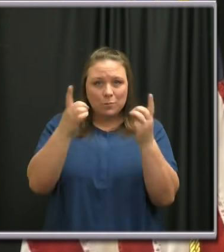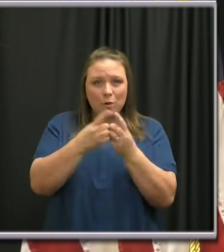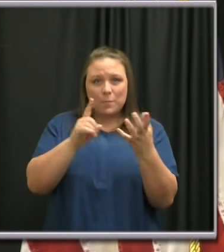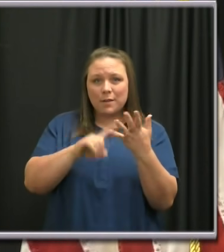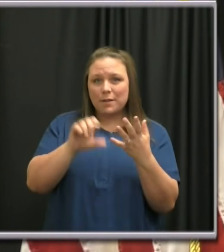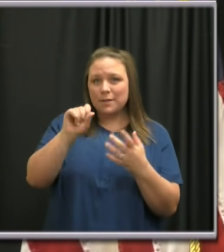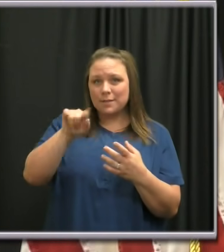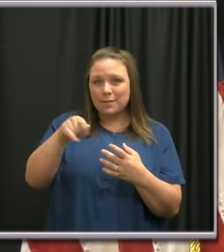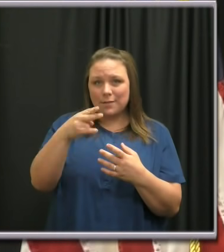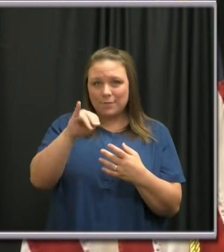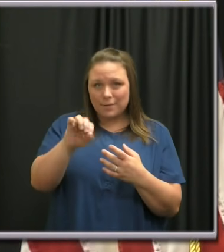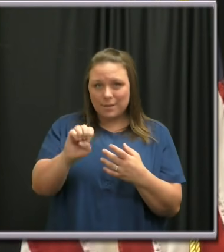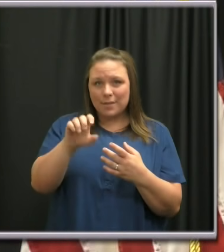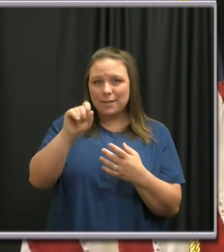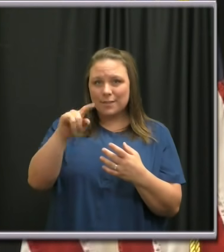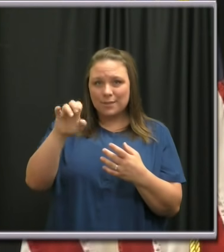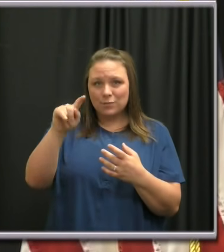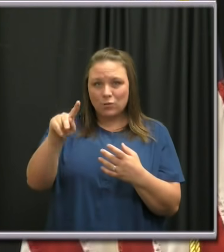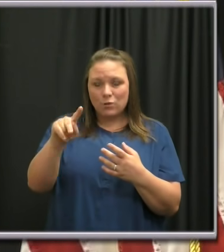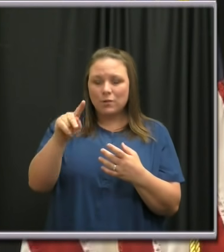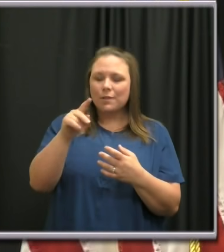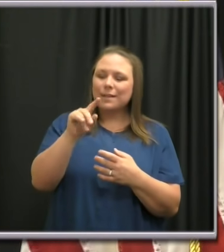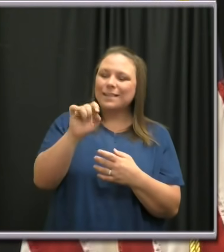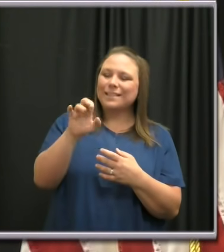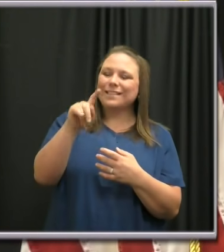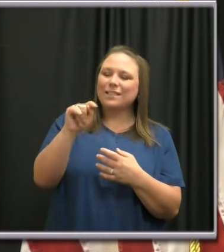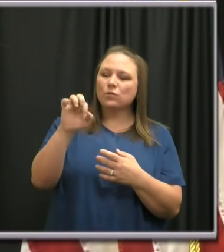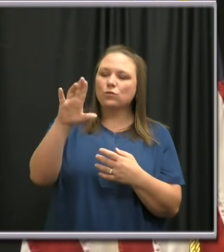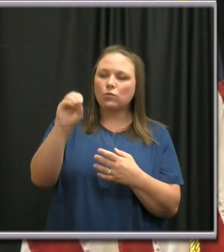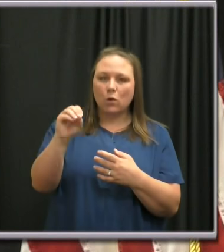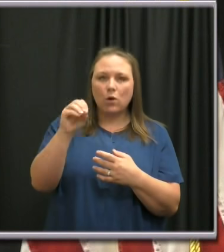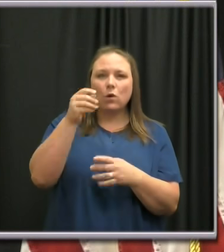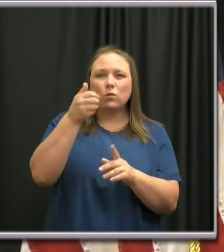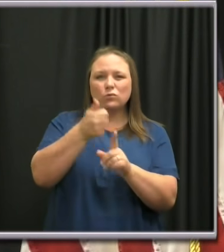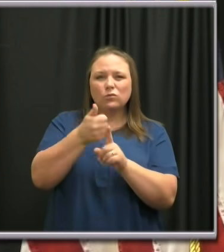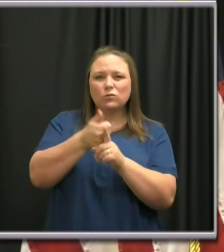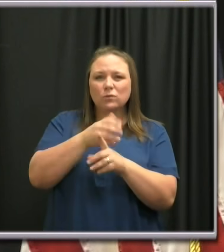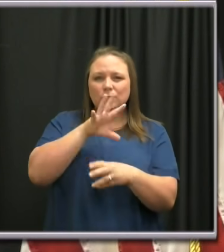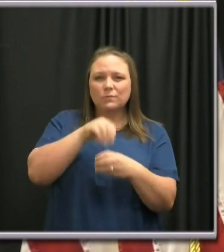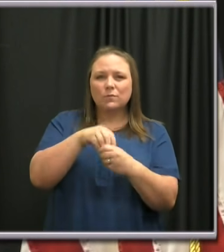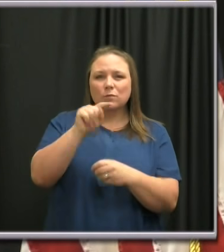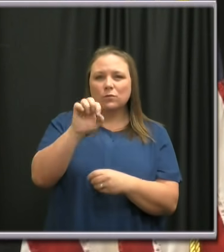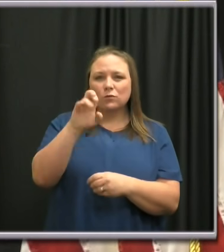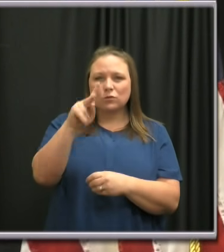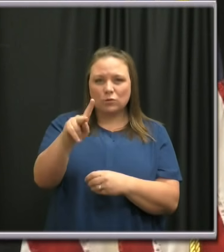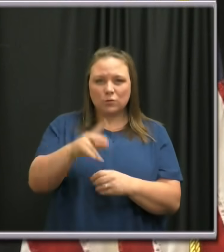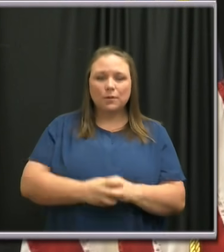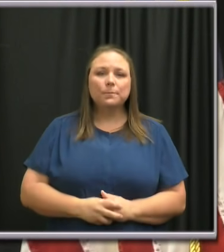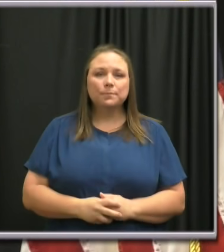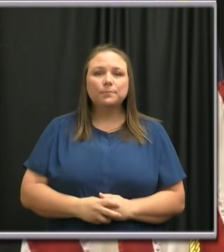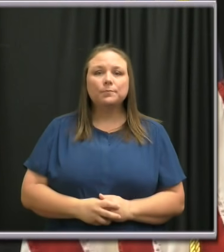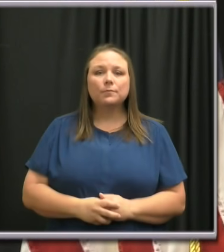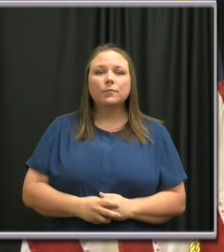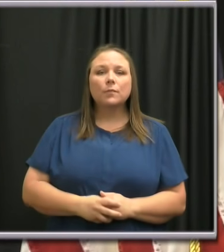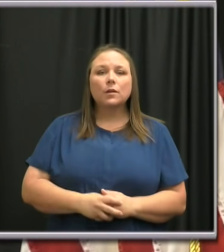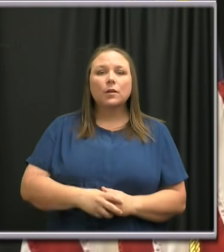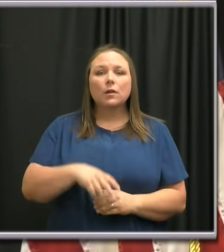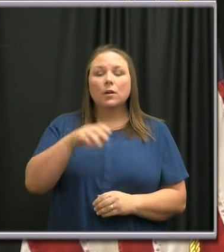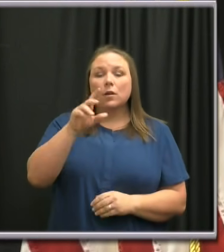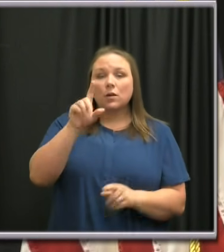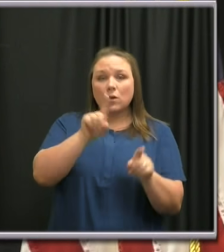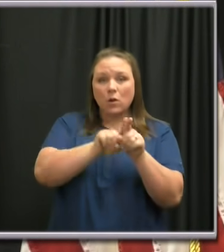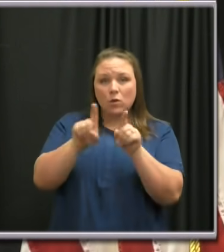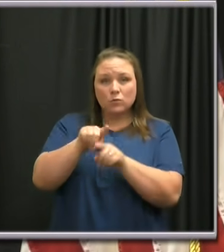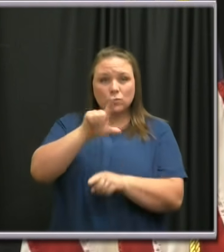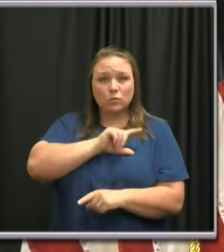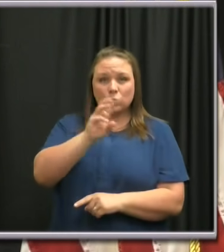Titro, Co-Executive Director of TURC, the Tennessee Immigrant and Refugee Rights Coalition. Director Chief William Swan